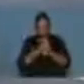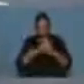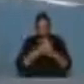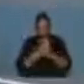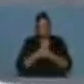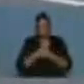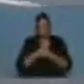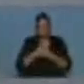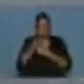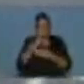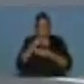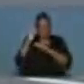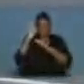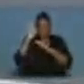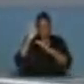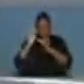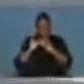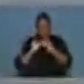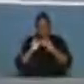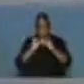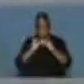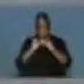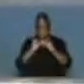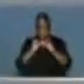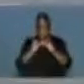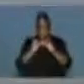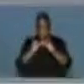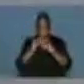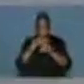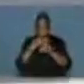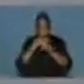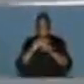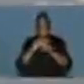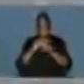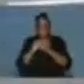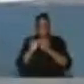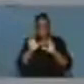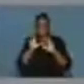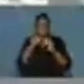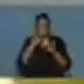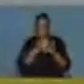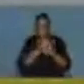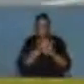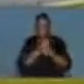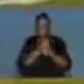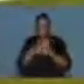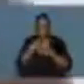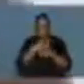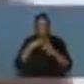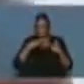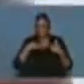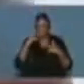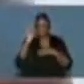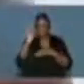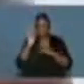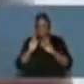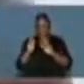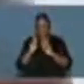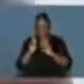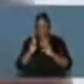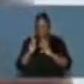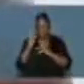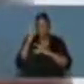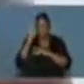the Bombs' contingent at this point is certainly looking formidable. 7 qualifiers for the World Championships in Budapest,